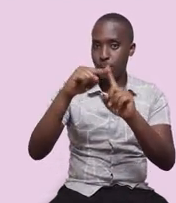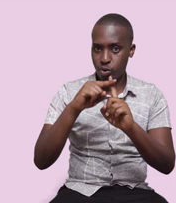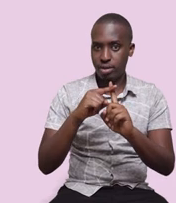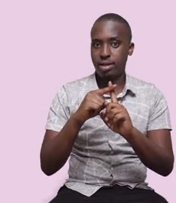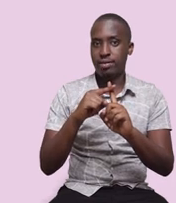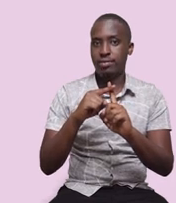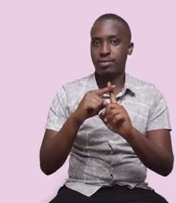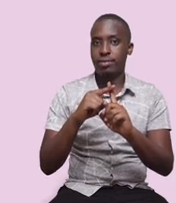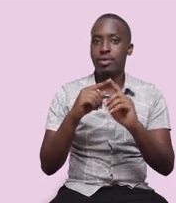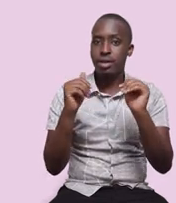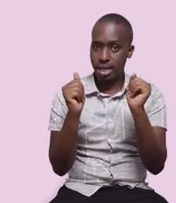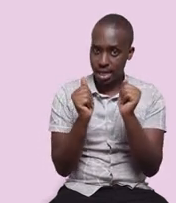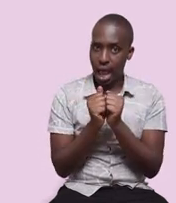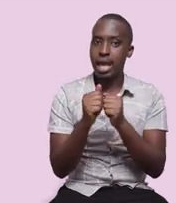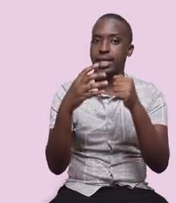positive